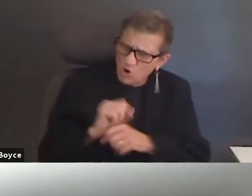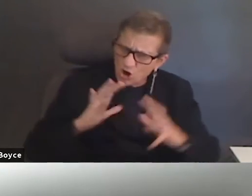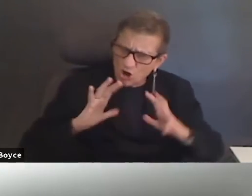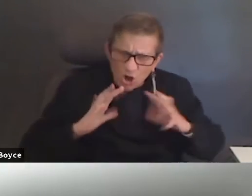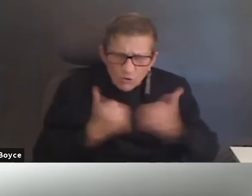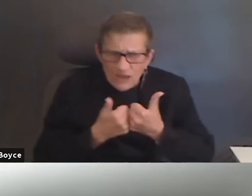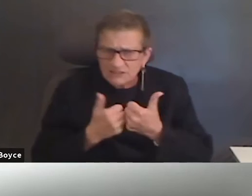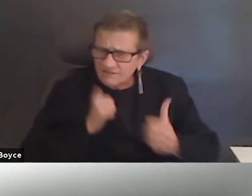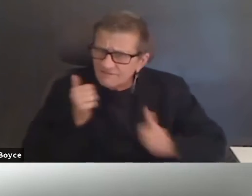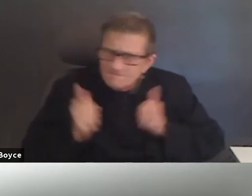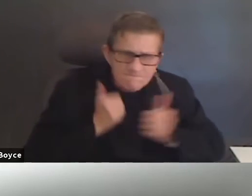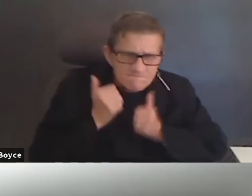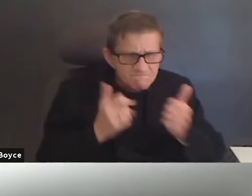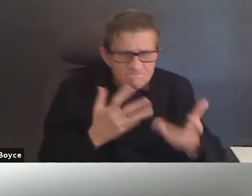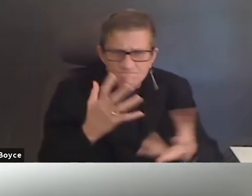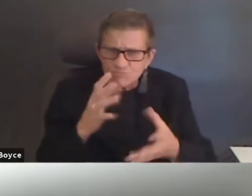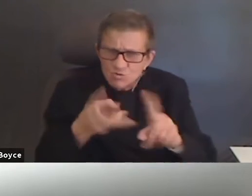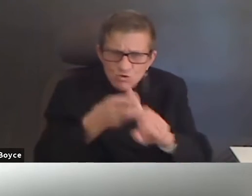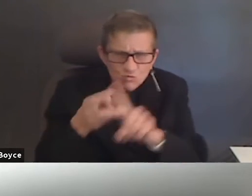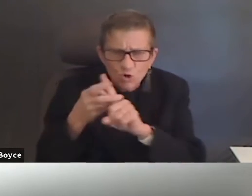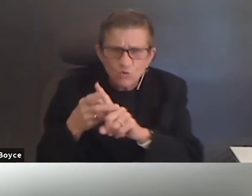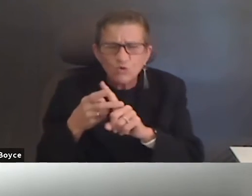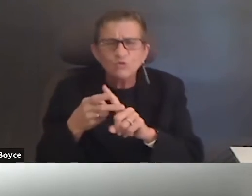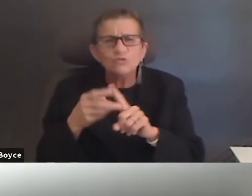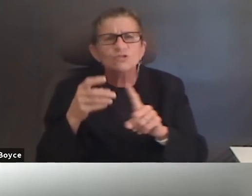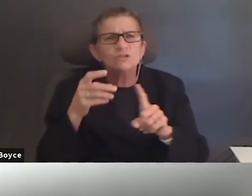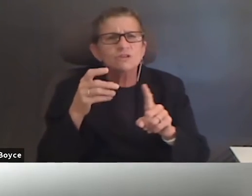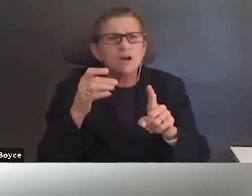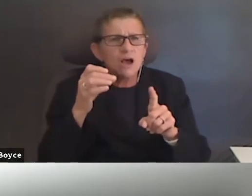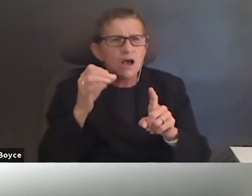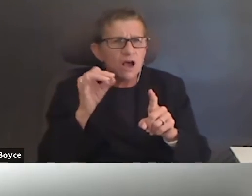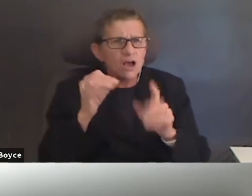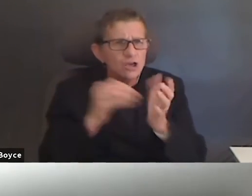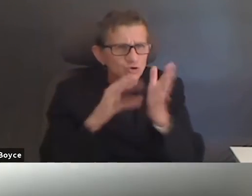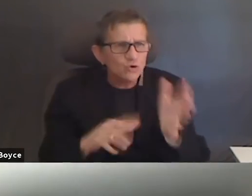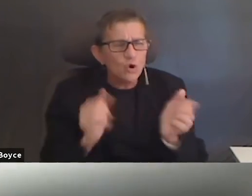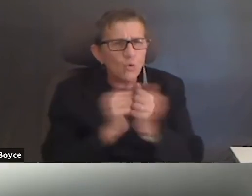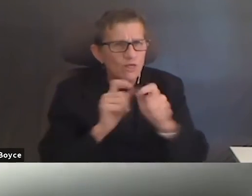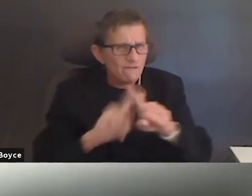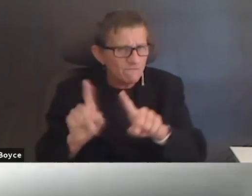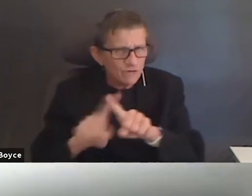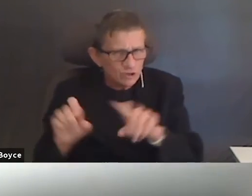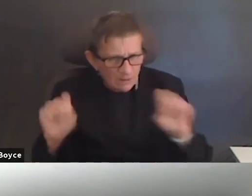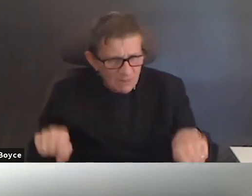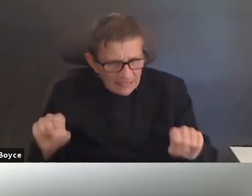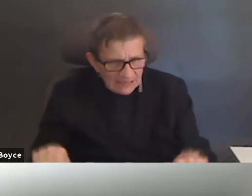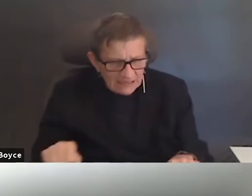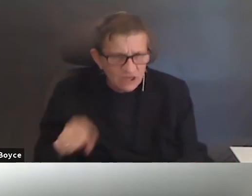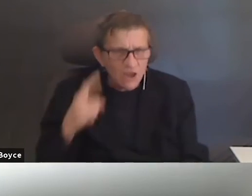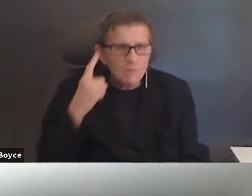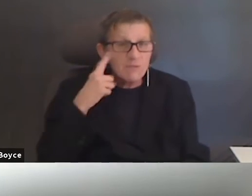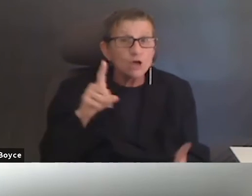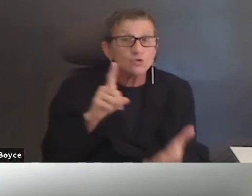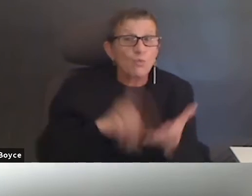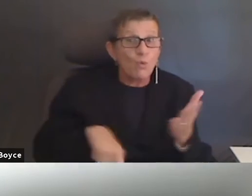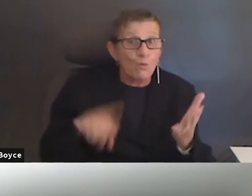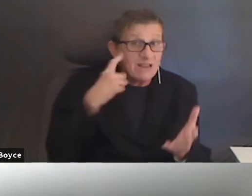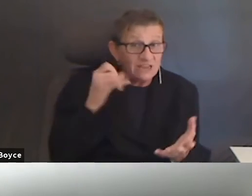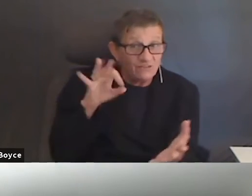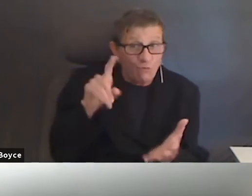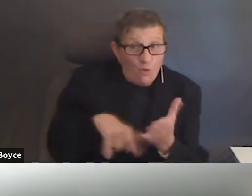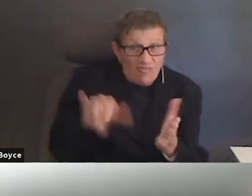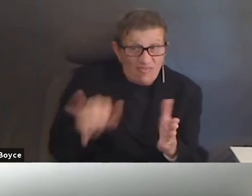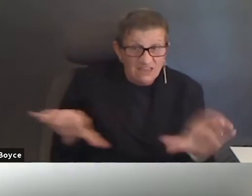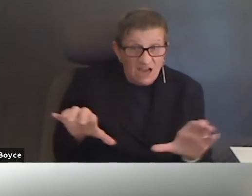recruit individuals of diverse ability because of what it does to the field of medicine and how it makes